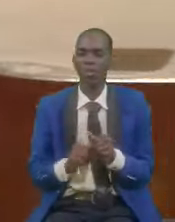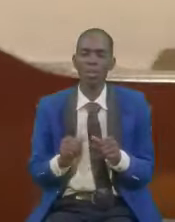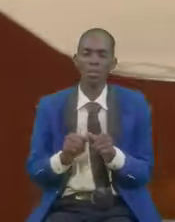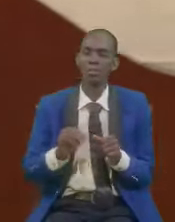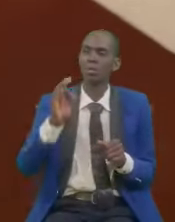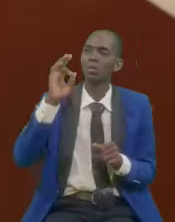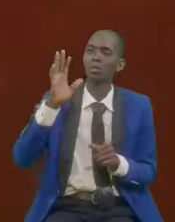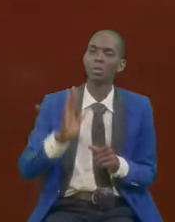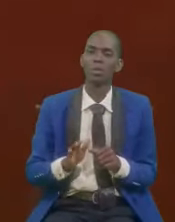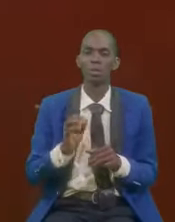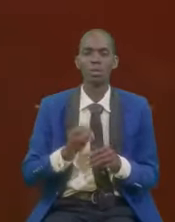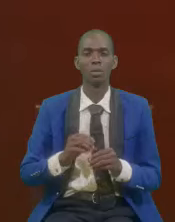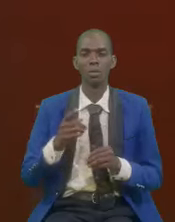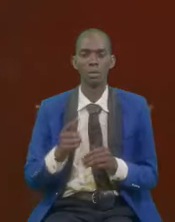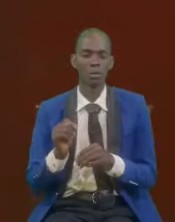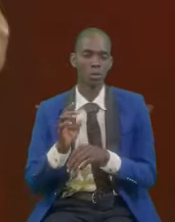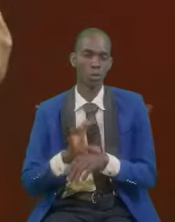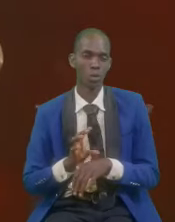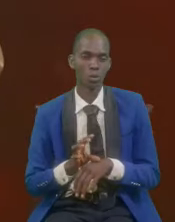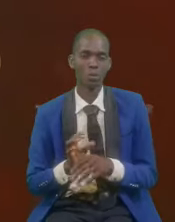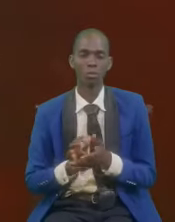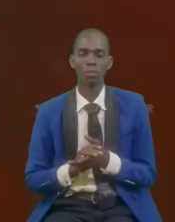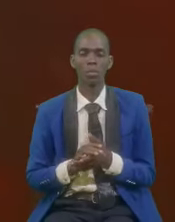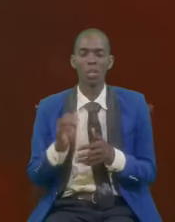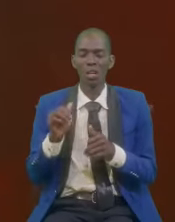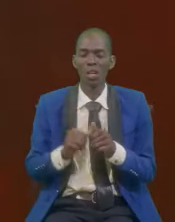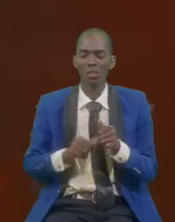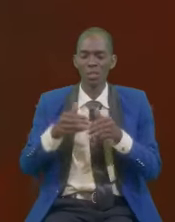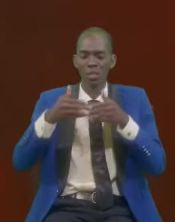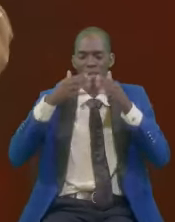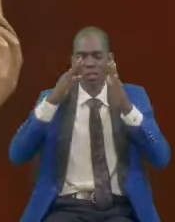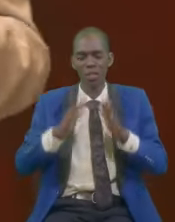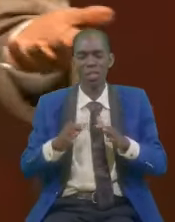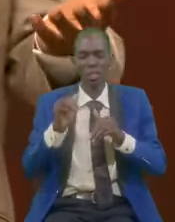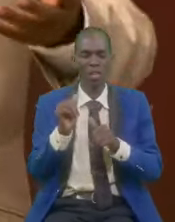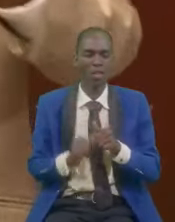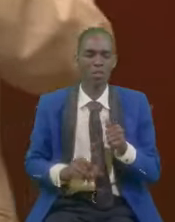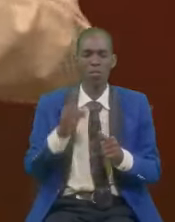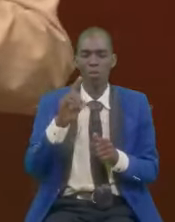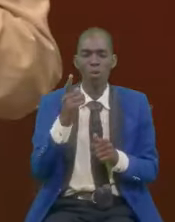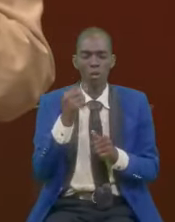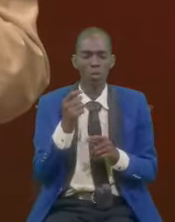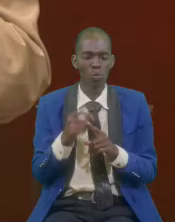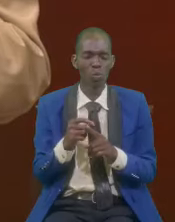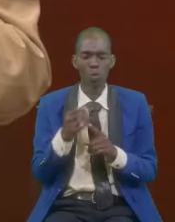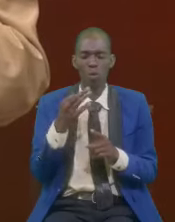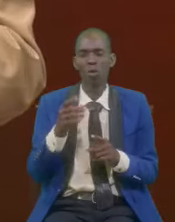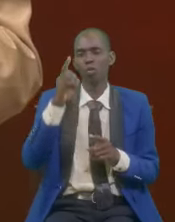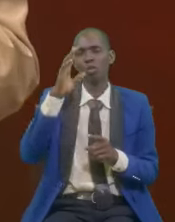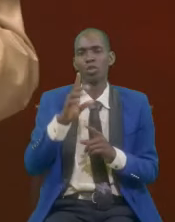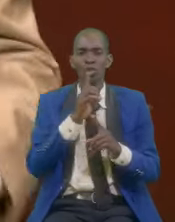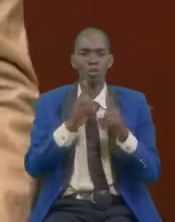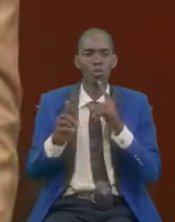pastor in the church, every leader, everyone. The word of God speaks to